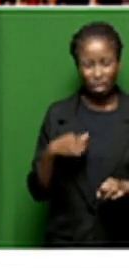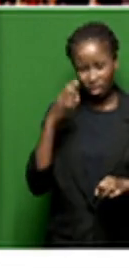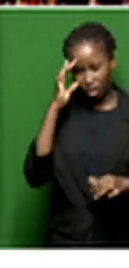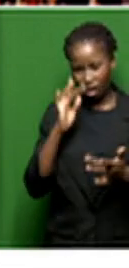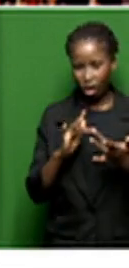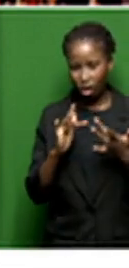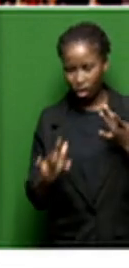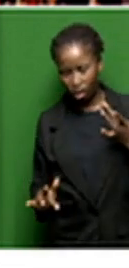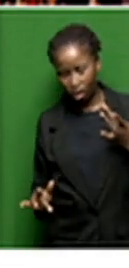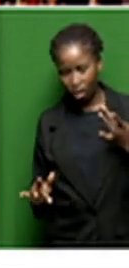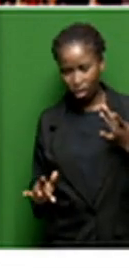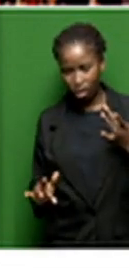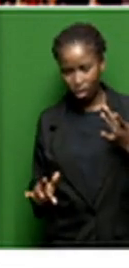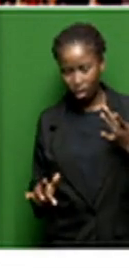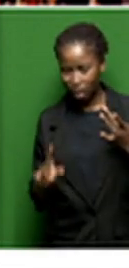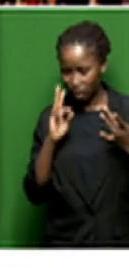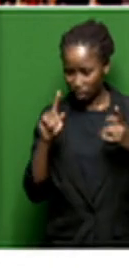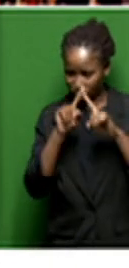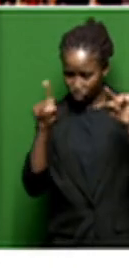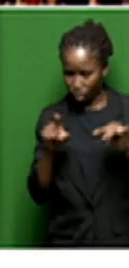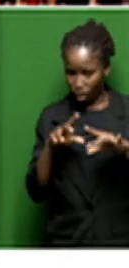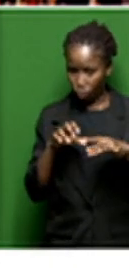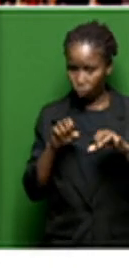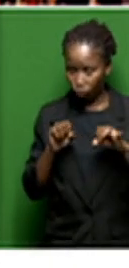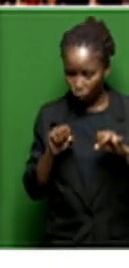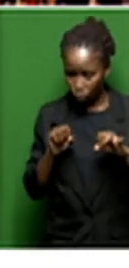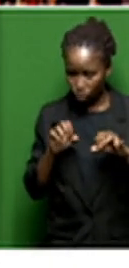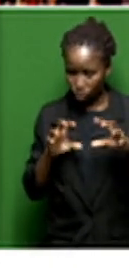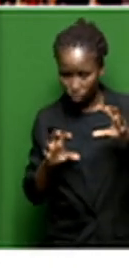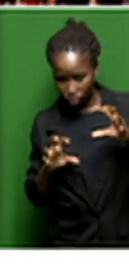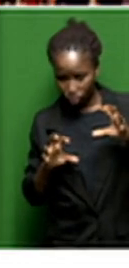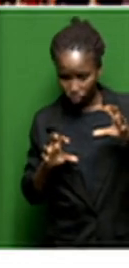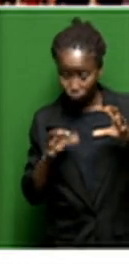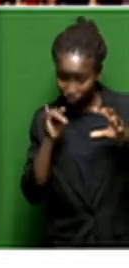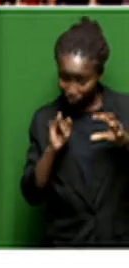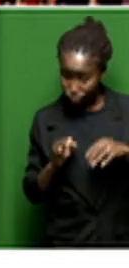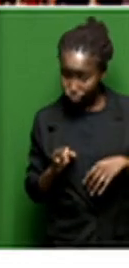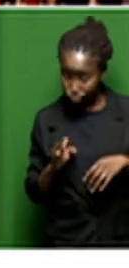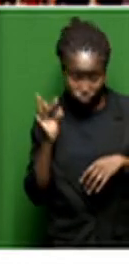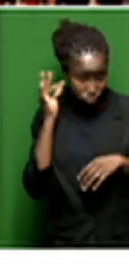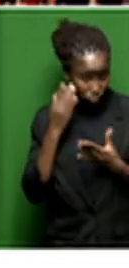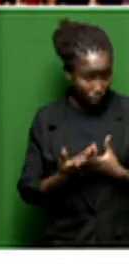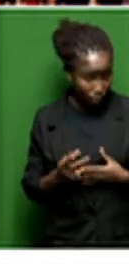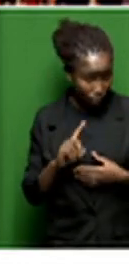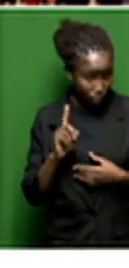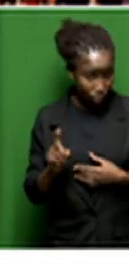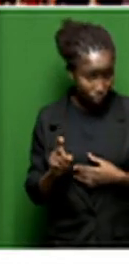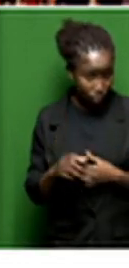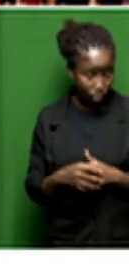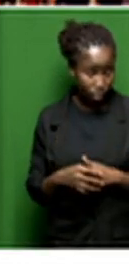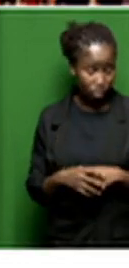you. It looks like your screen may have frozen. Are you still with us? Can you hear me, Rehad?